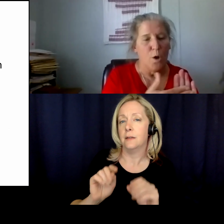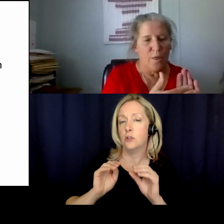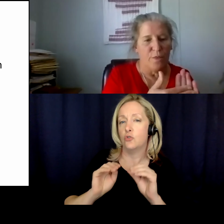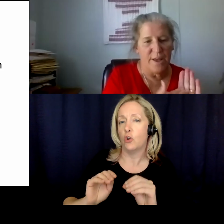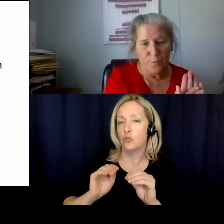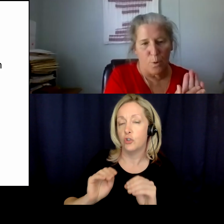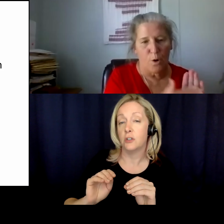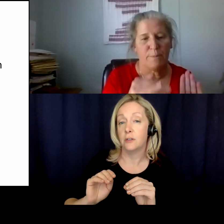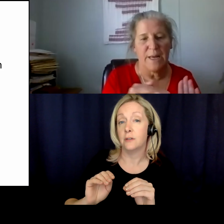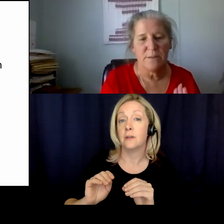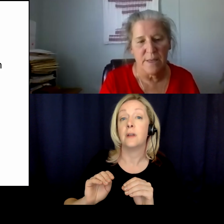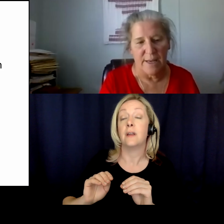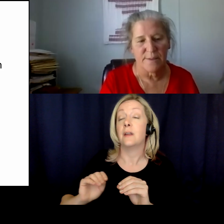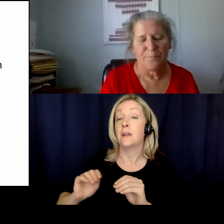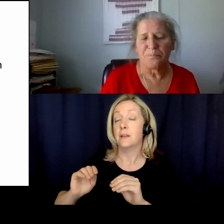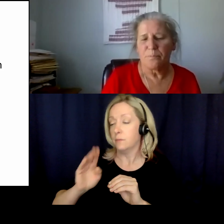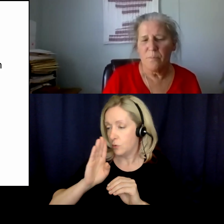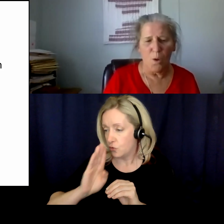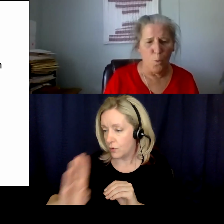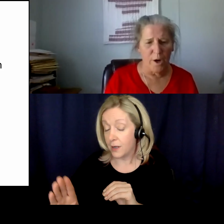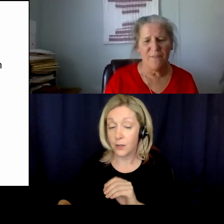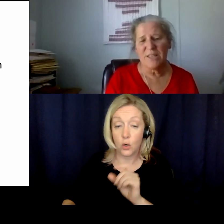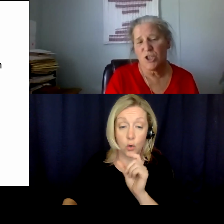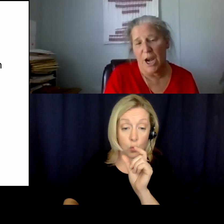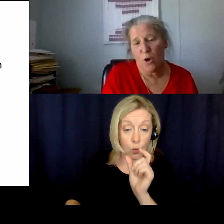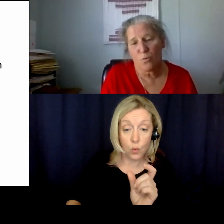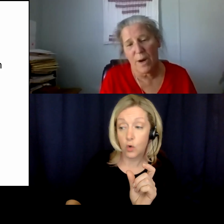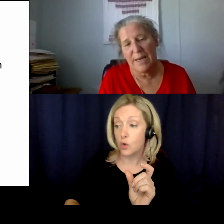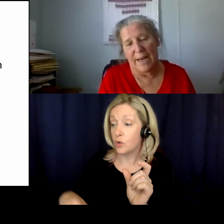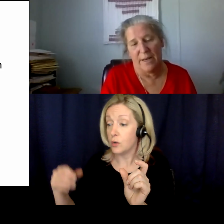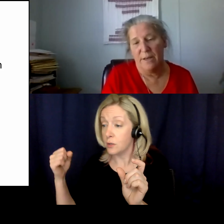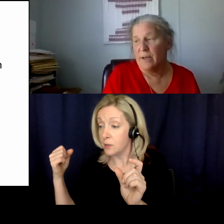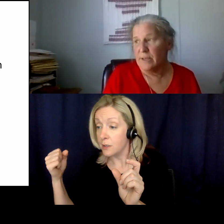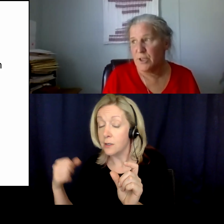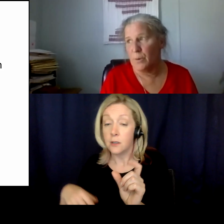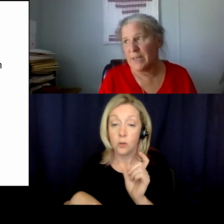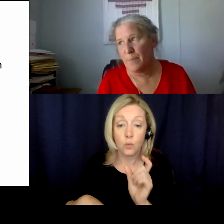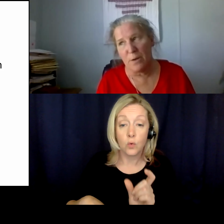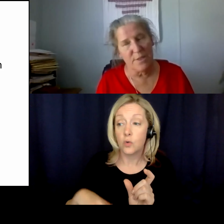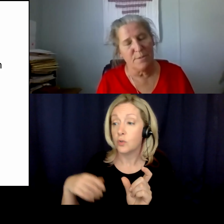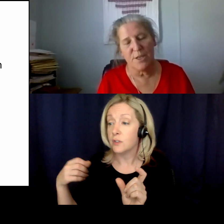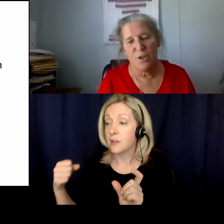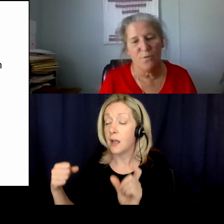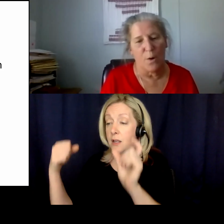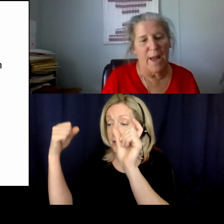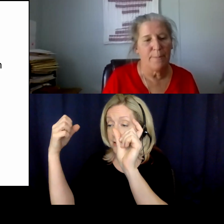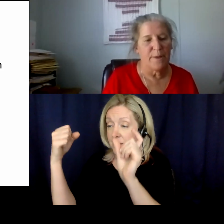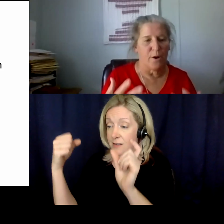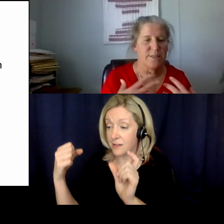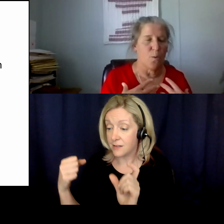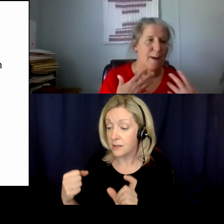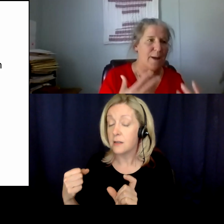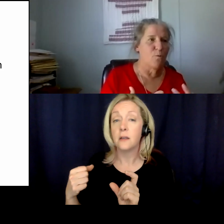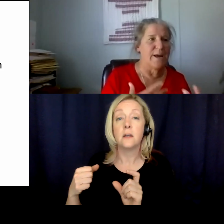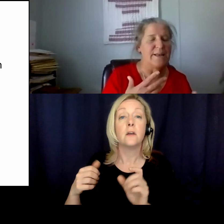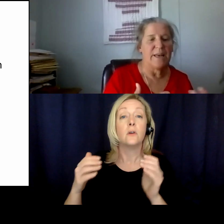know this word means this. We're going to have that shared reading to expose them to new vocabulary.